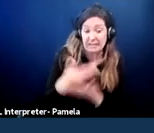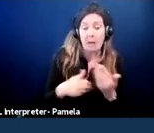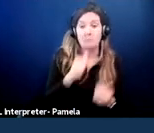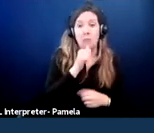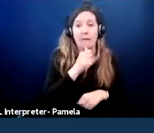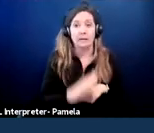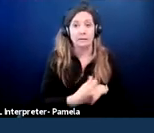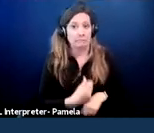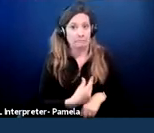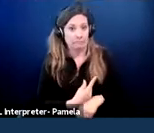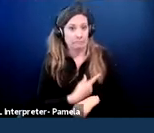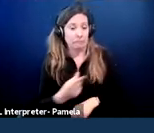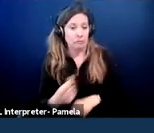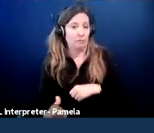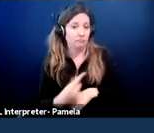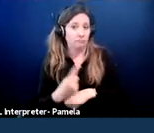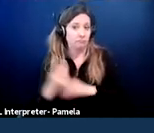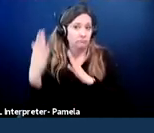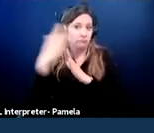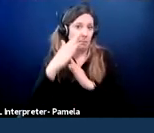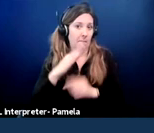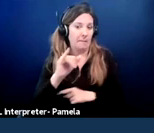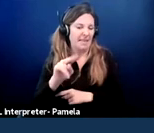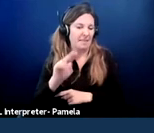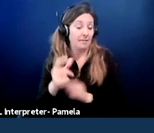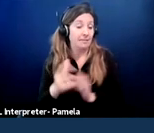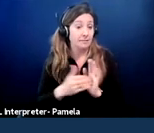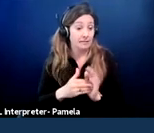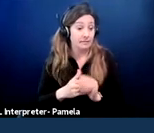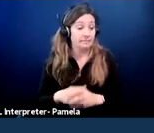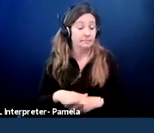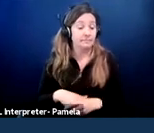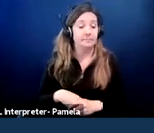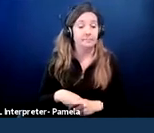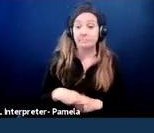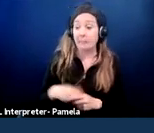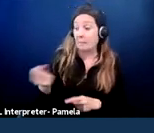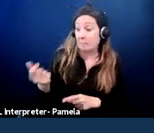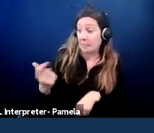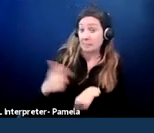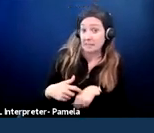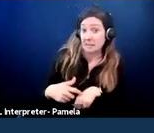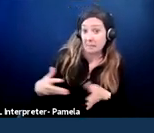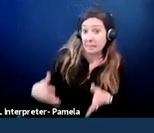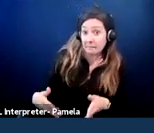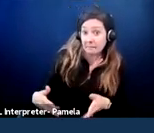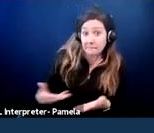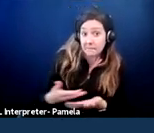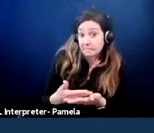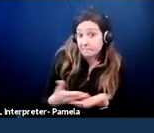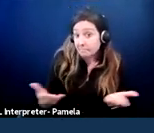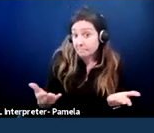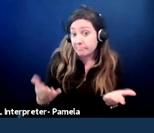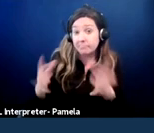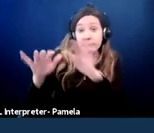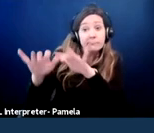please just put that at the top of my inbox again. But we do have some time left still. So if you have any questions at all, please put